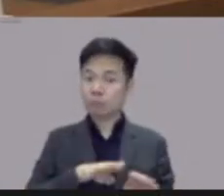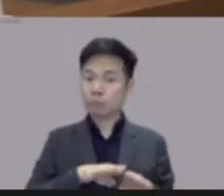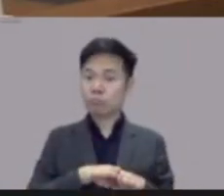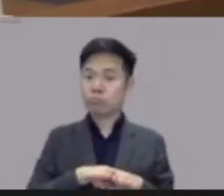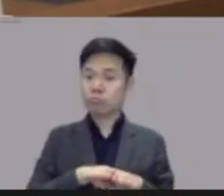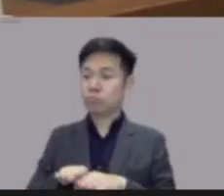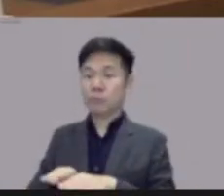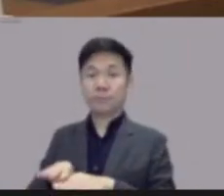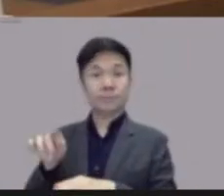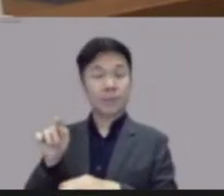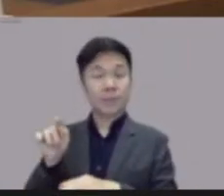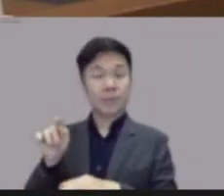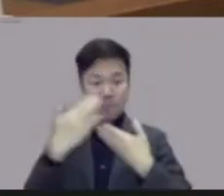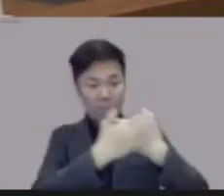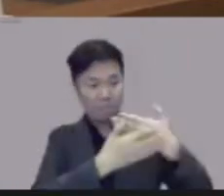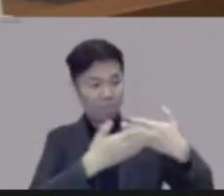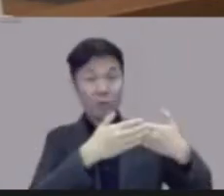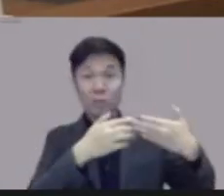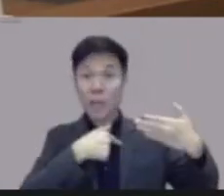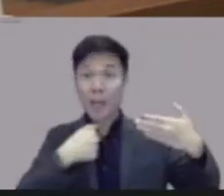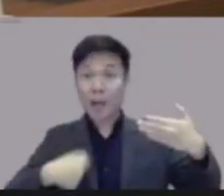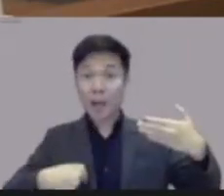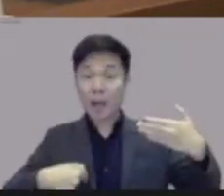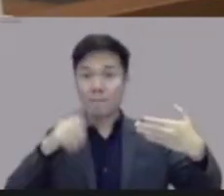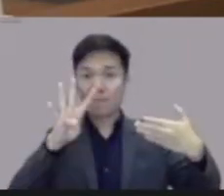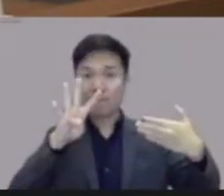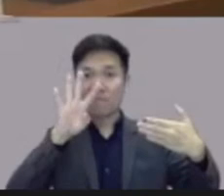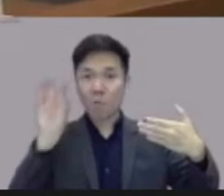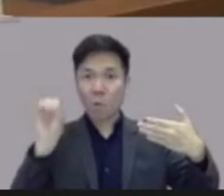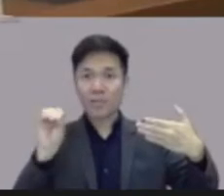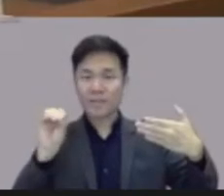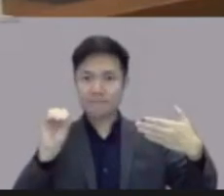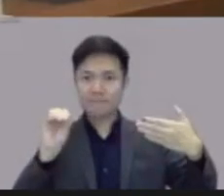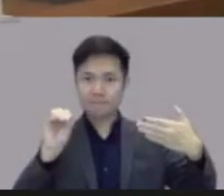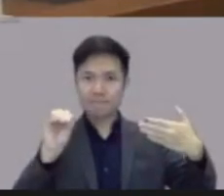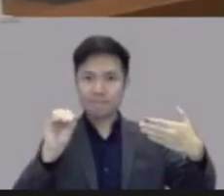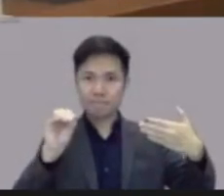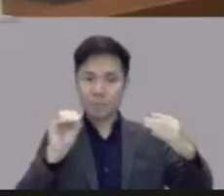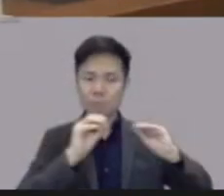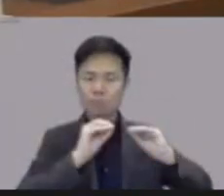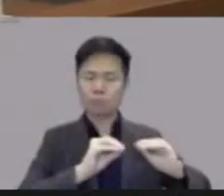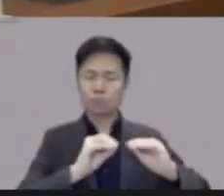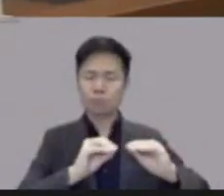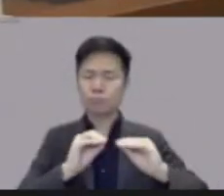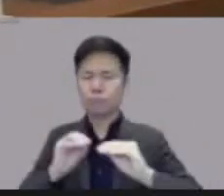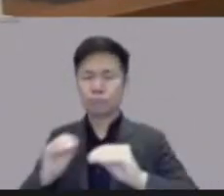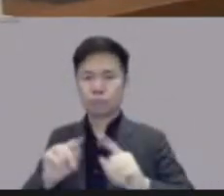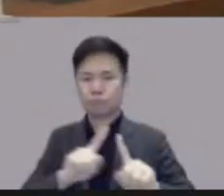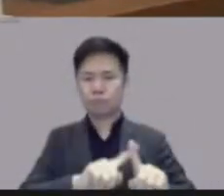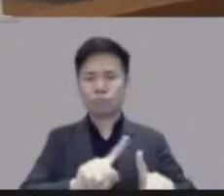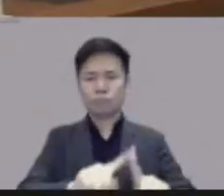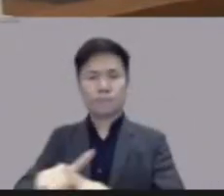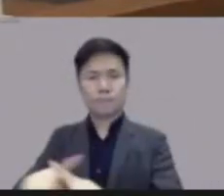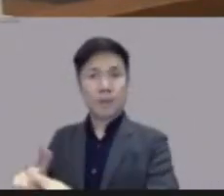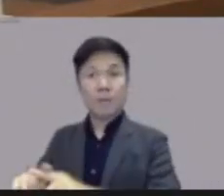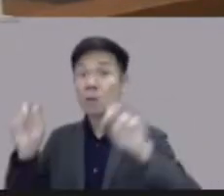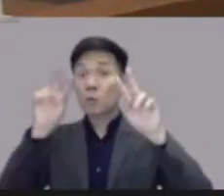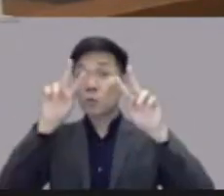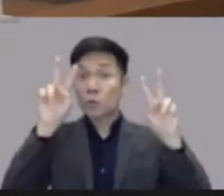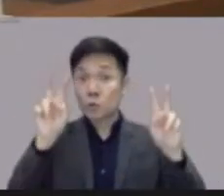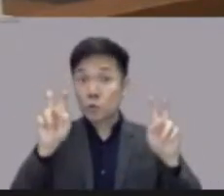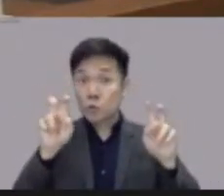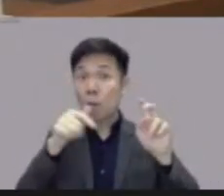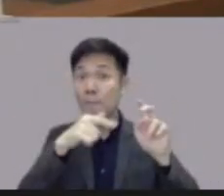more than 40 training class classes on climate change soy sauce